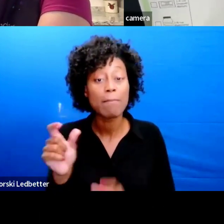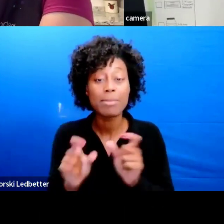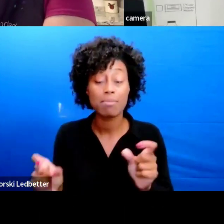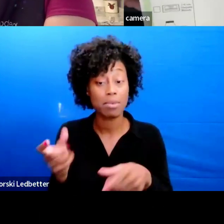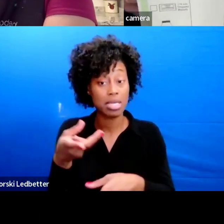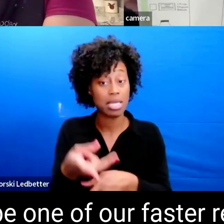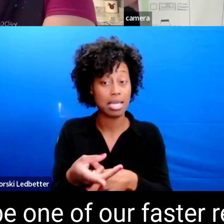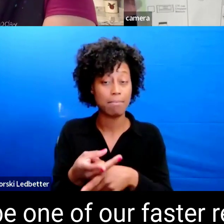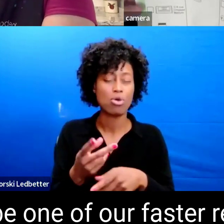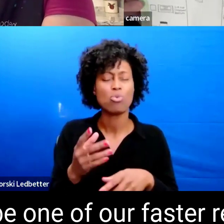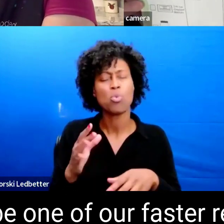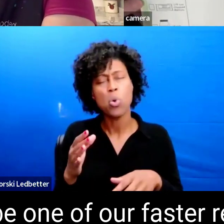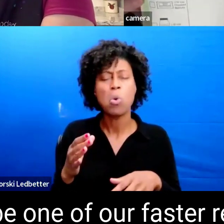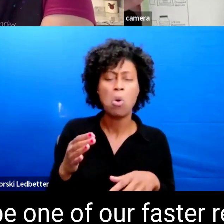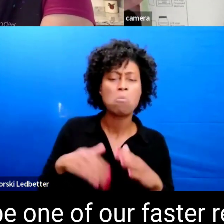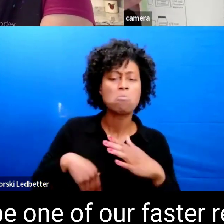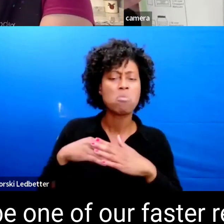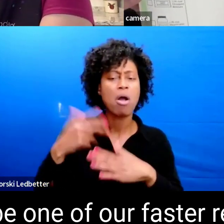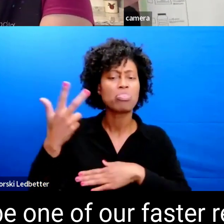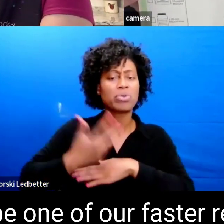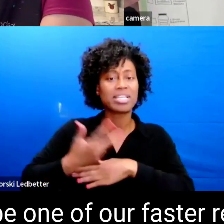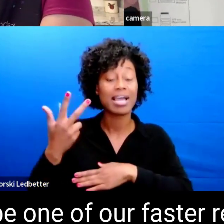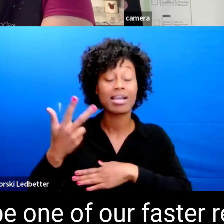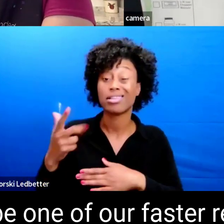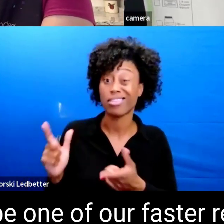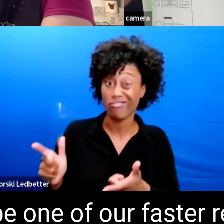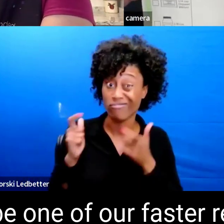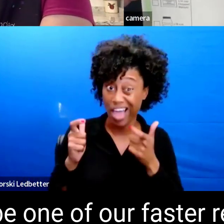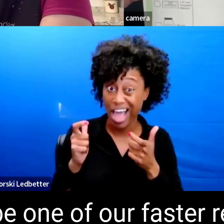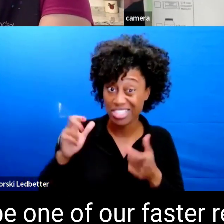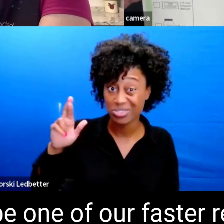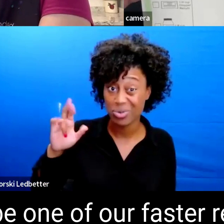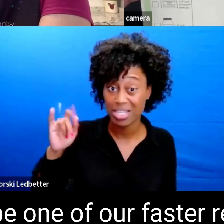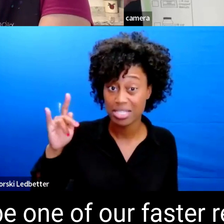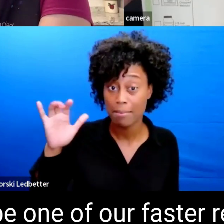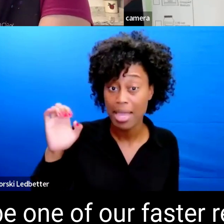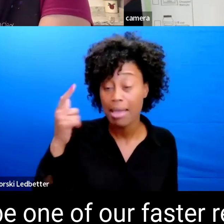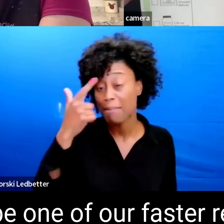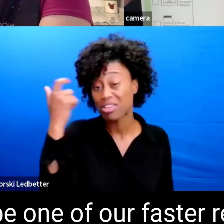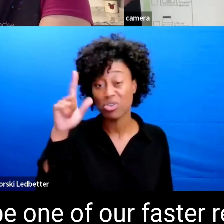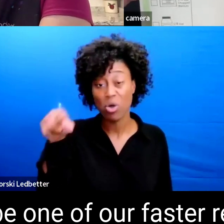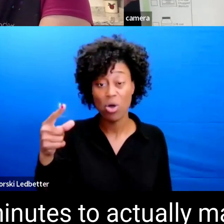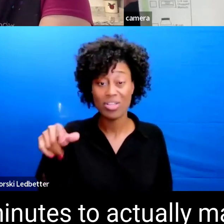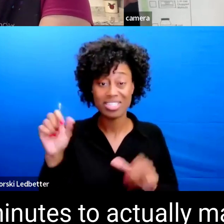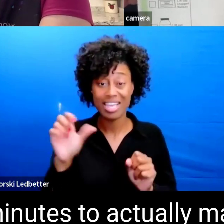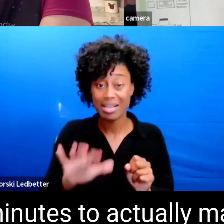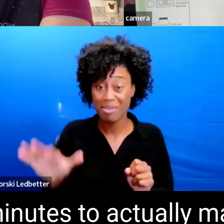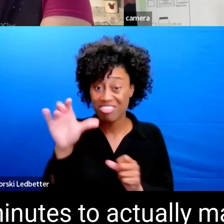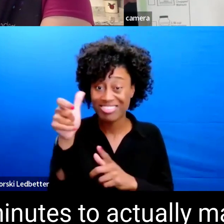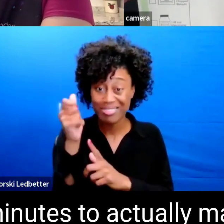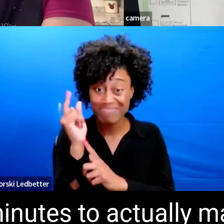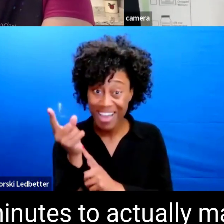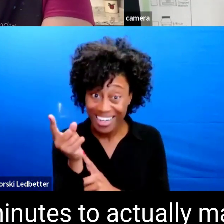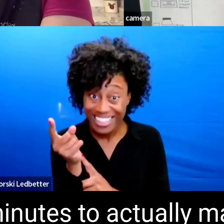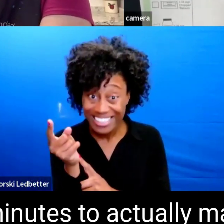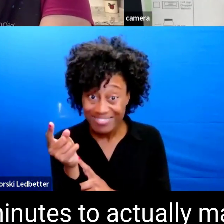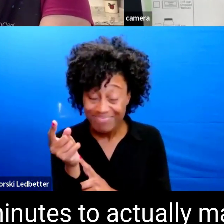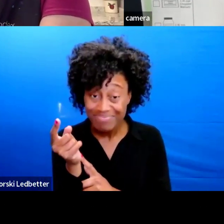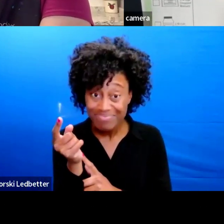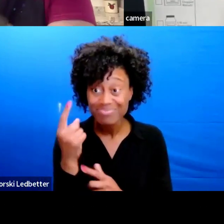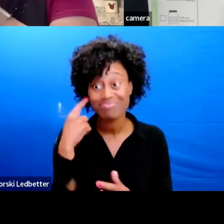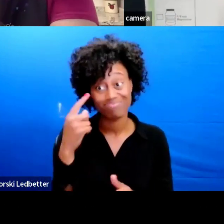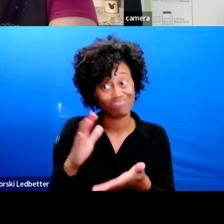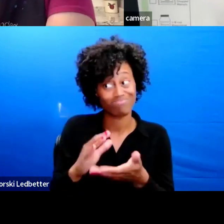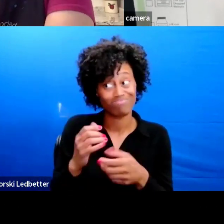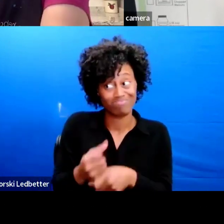days. This is going to be one of our faster recipes because it will take us about 10 minutes to actually